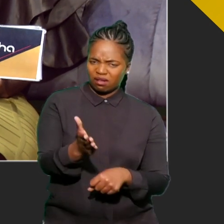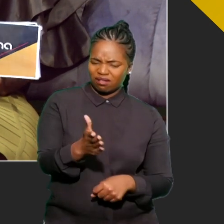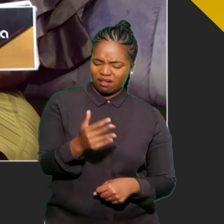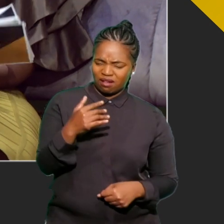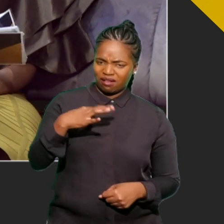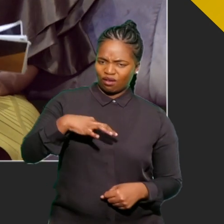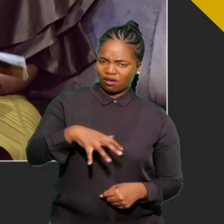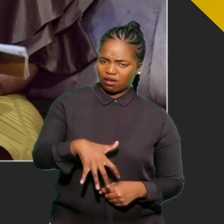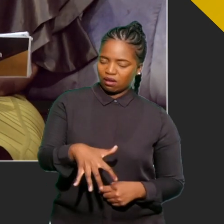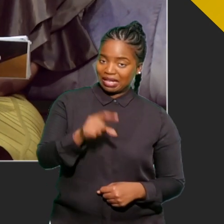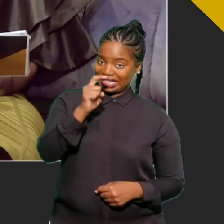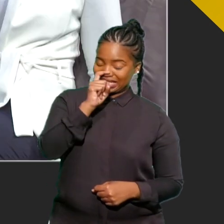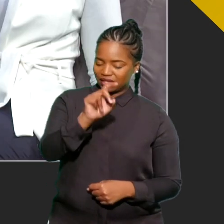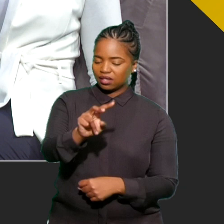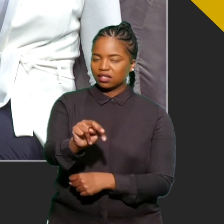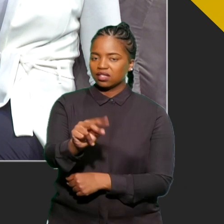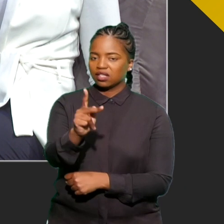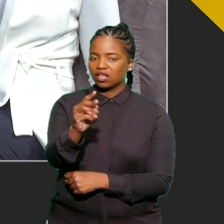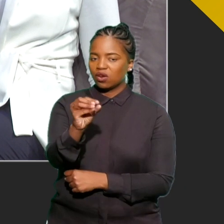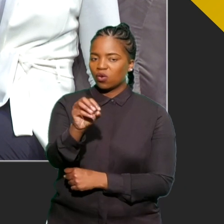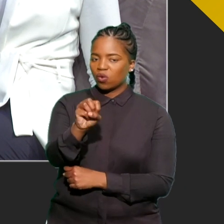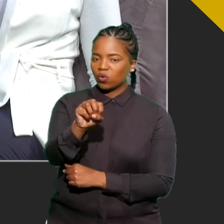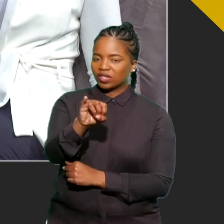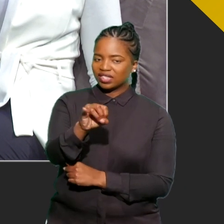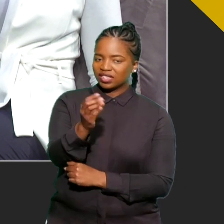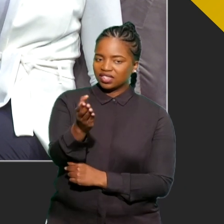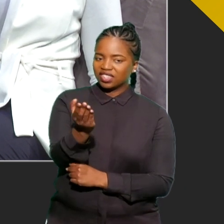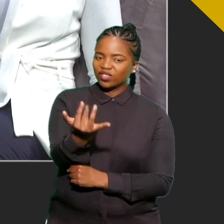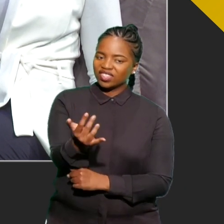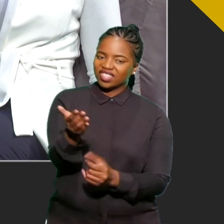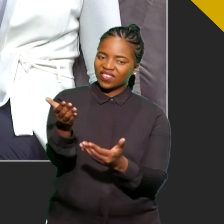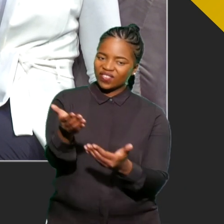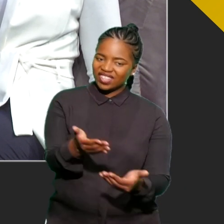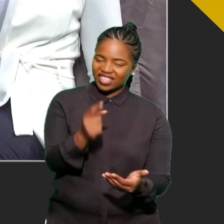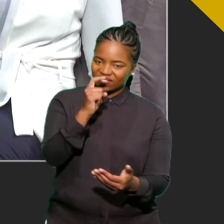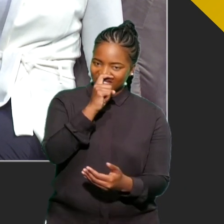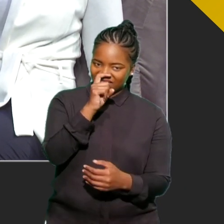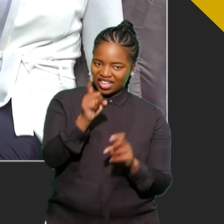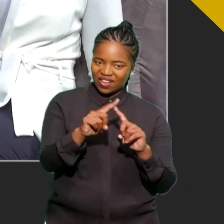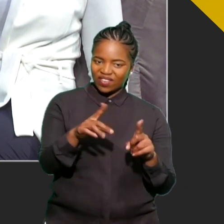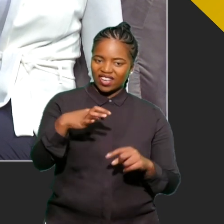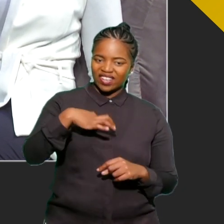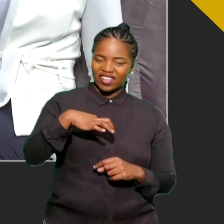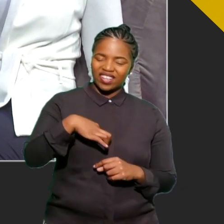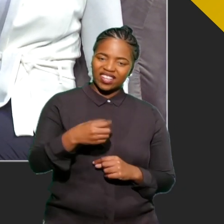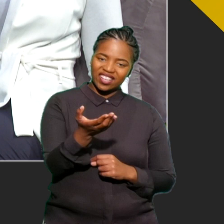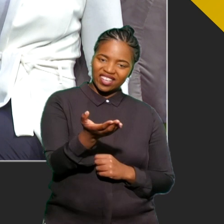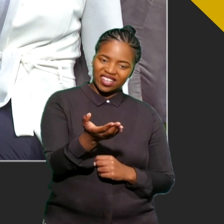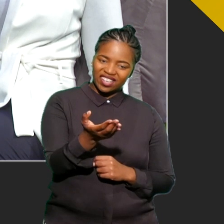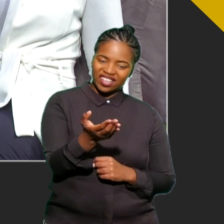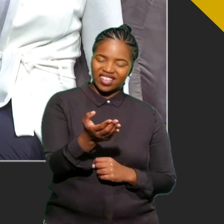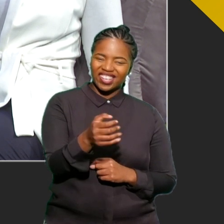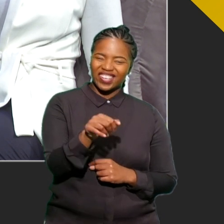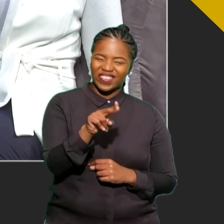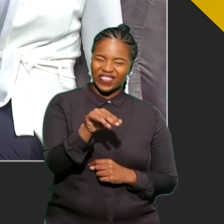course Sister Nkosi who comes on as a midwife of course on our show namhlanje. Siyakwamukela sisi. But also a young lady, her name is Eunice Onaye, bengathanda